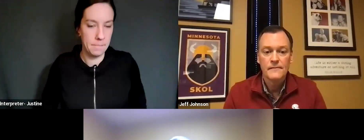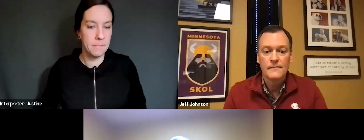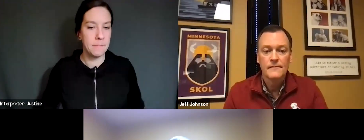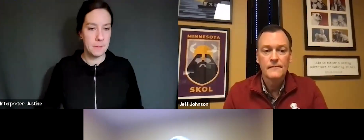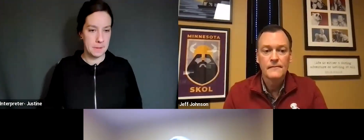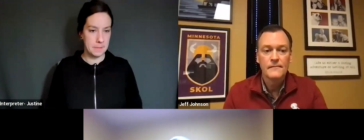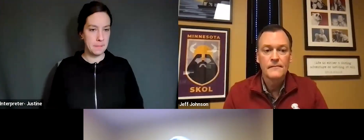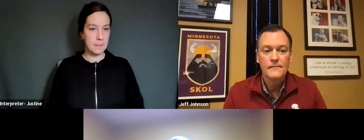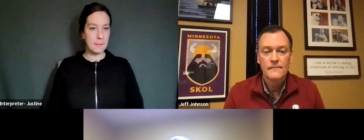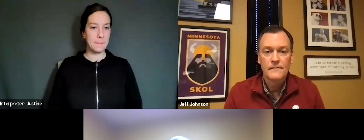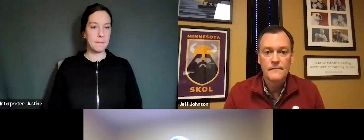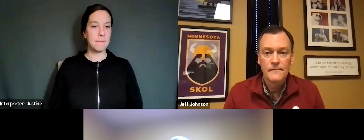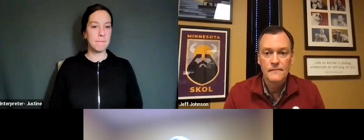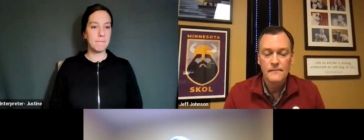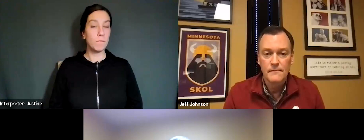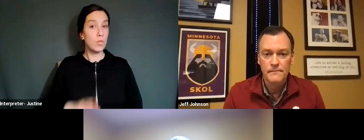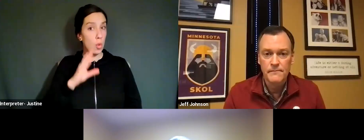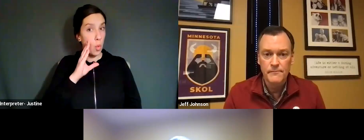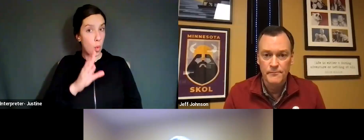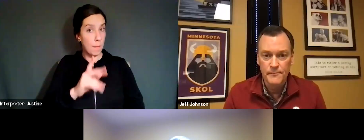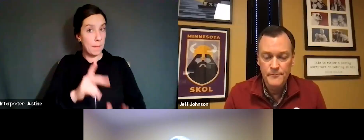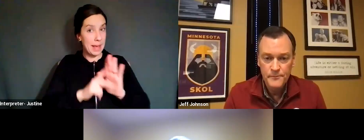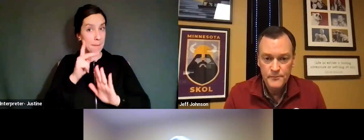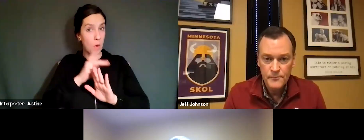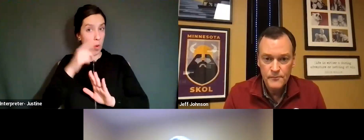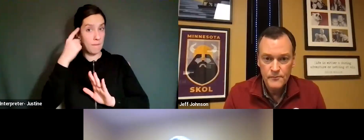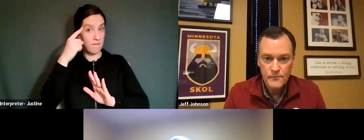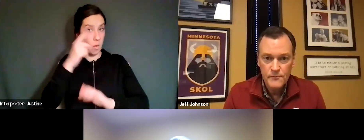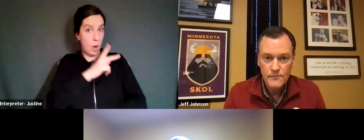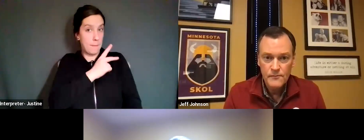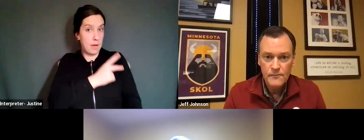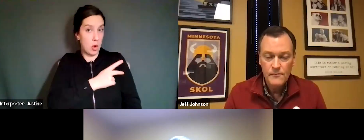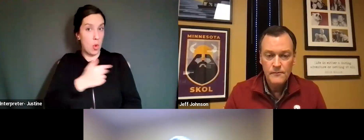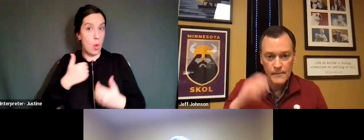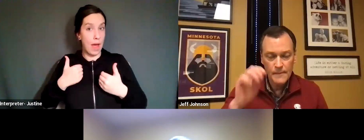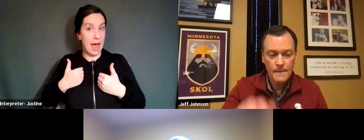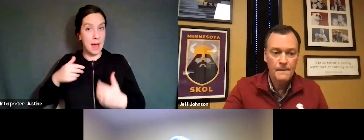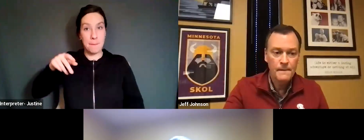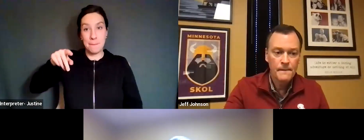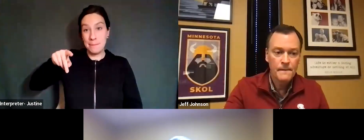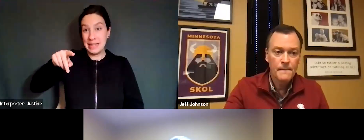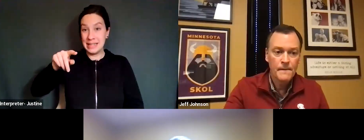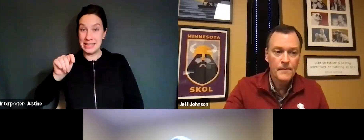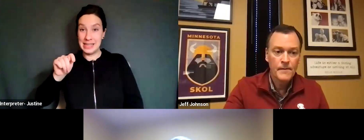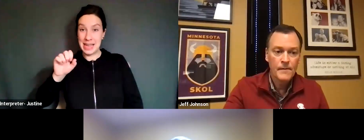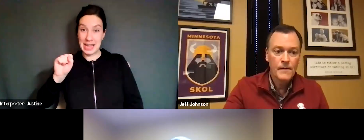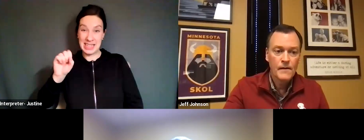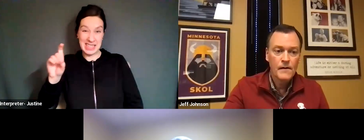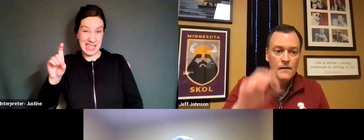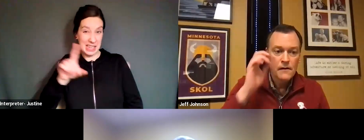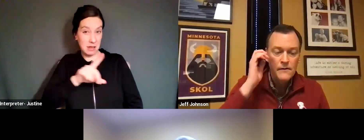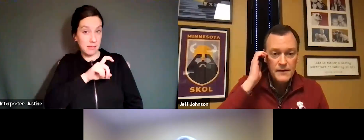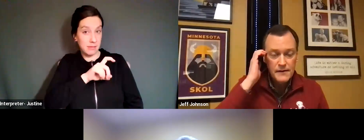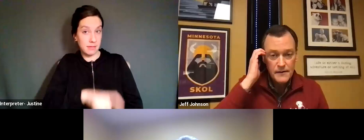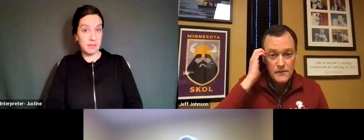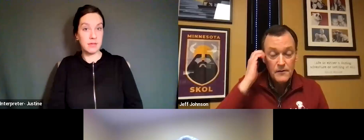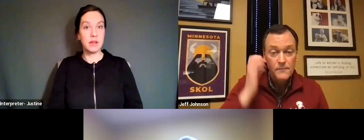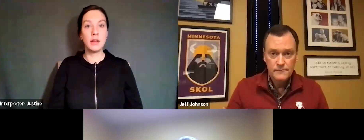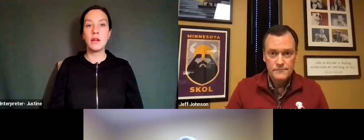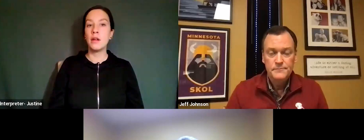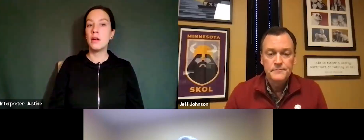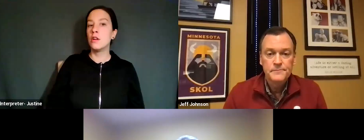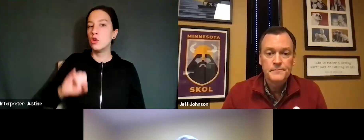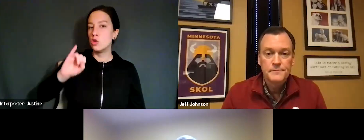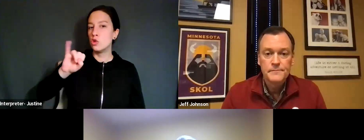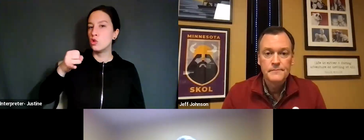are there or will there be a program for patients with PTSD, perhaps? At this